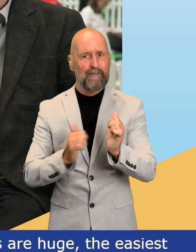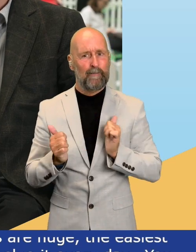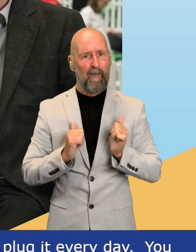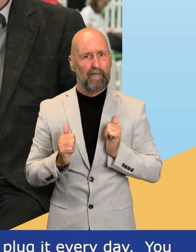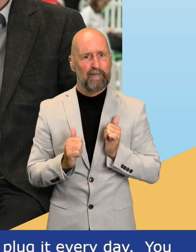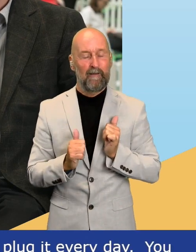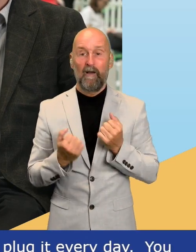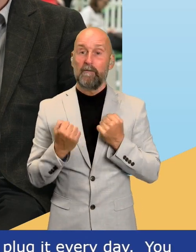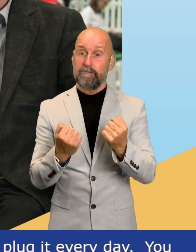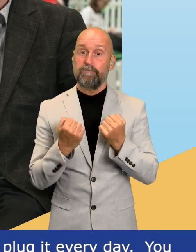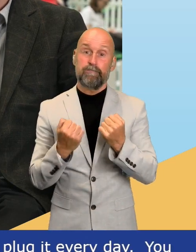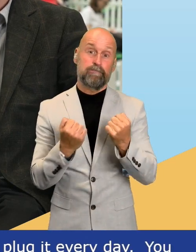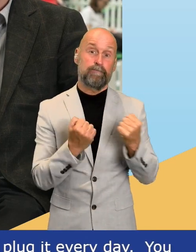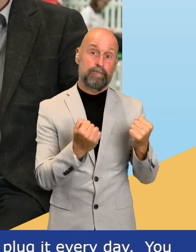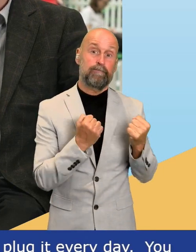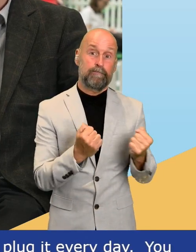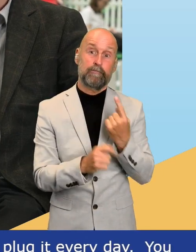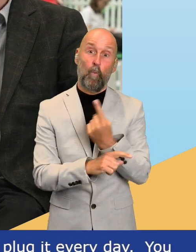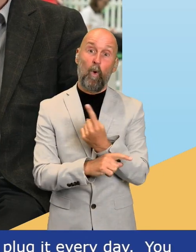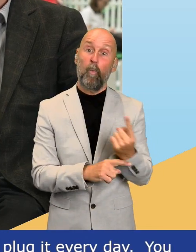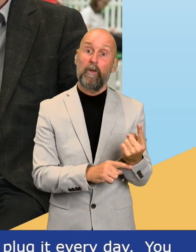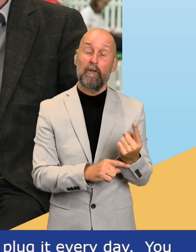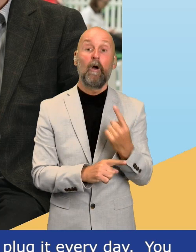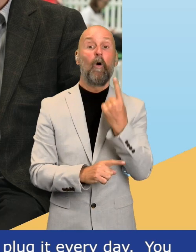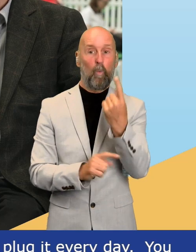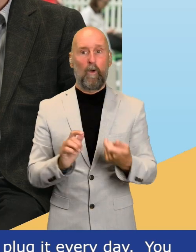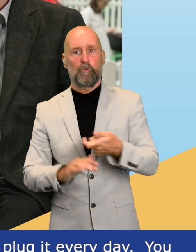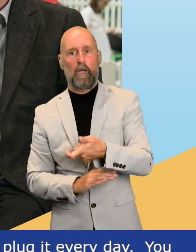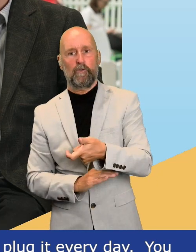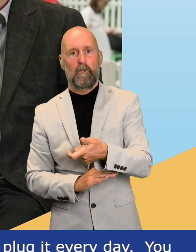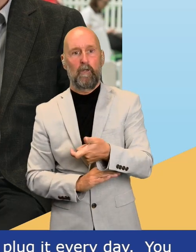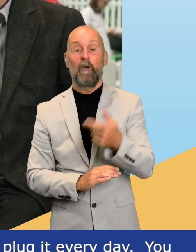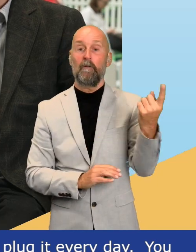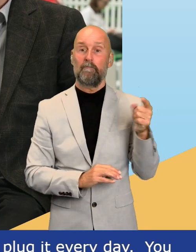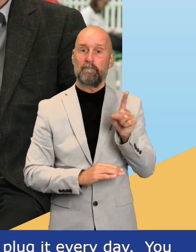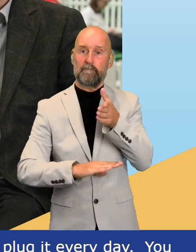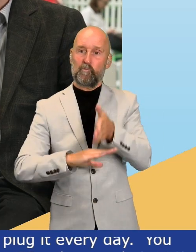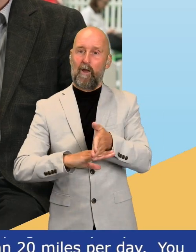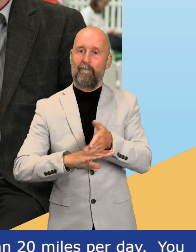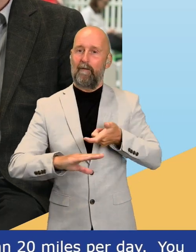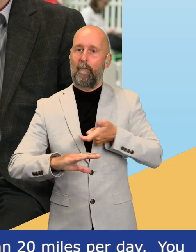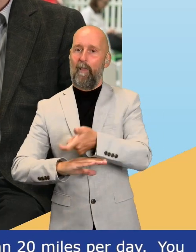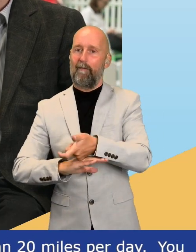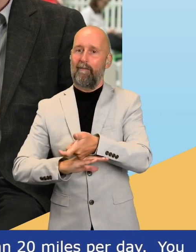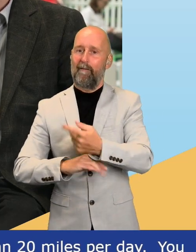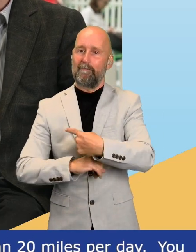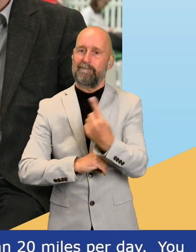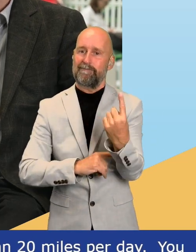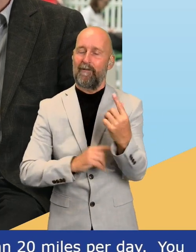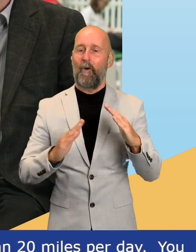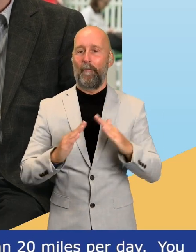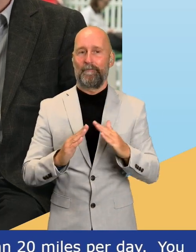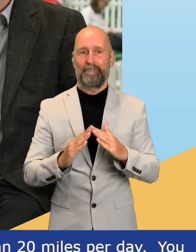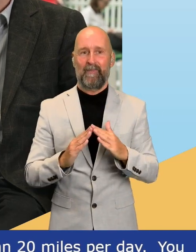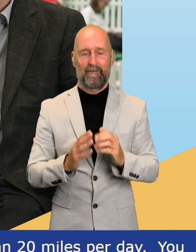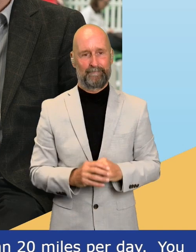that for a week and not have to charge your car feasibly. But either way, you can come home and plug your car in on the driveway, and that is the simplest, easiest way to do it. And also,